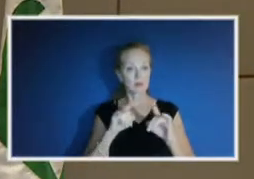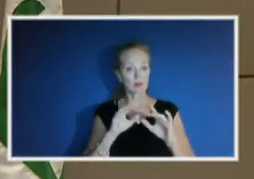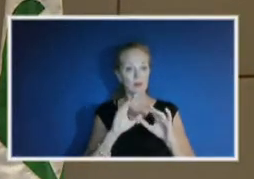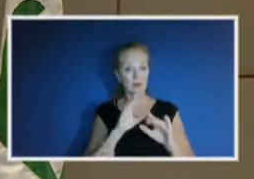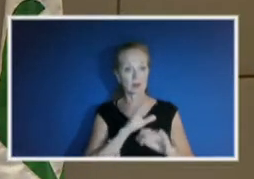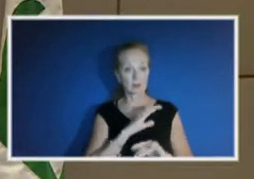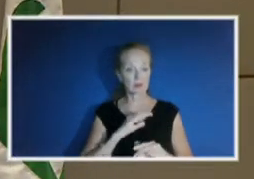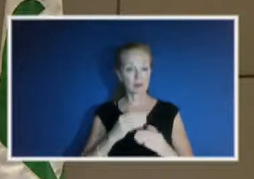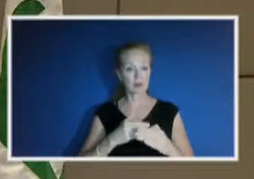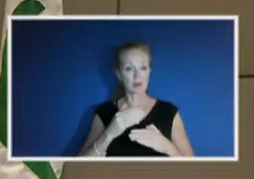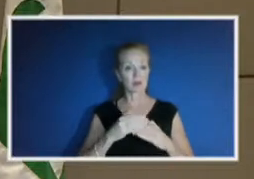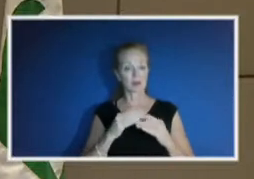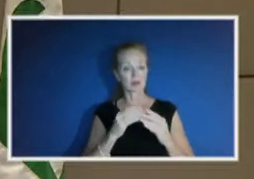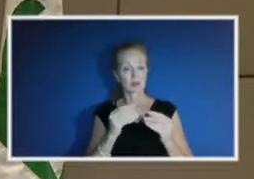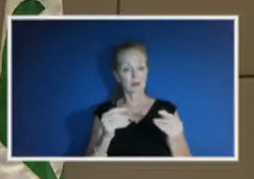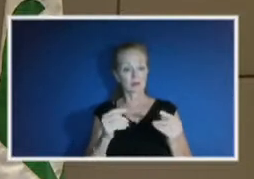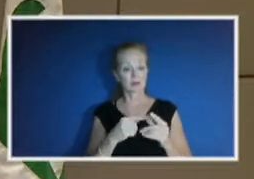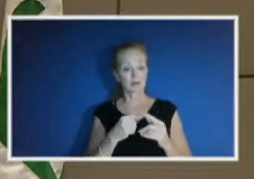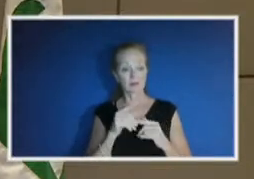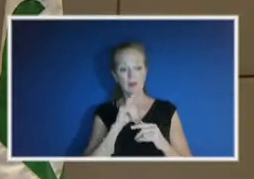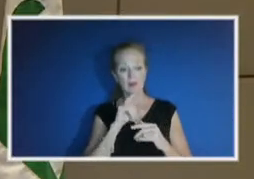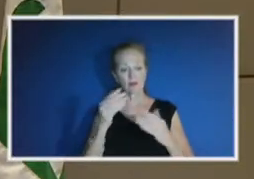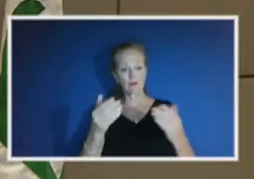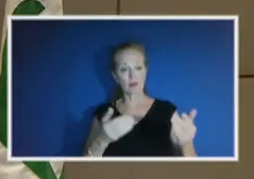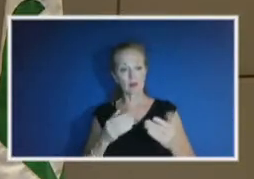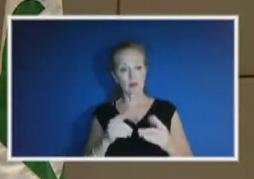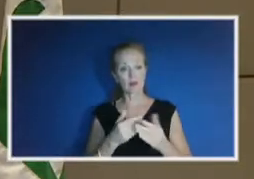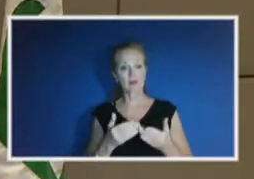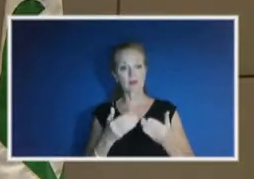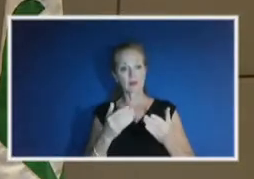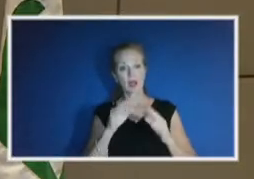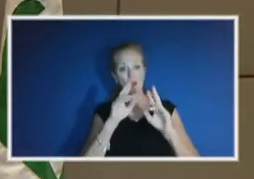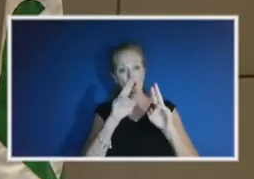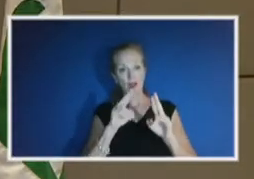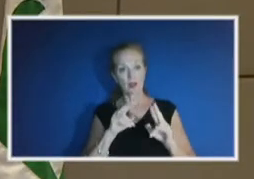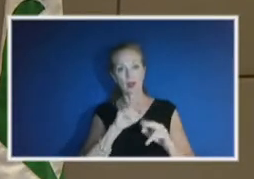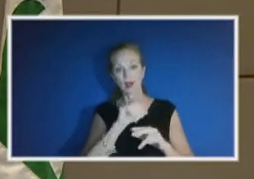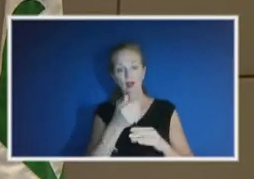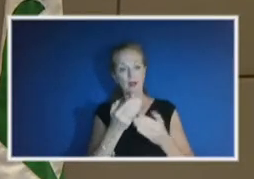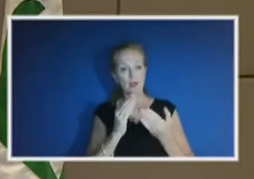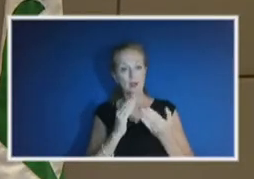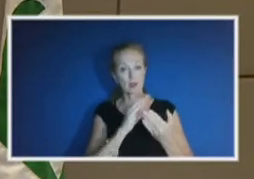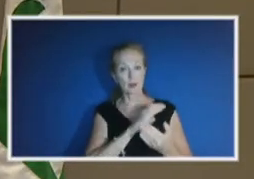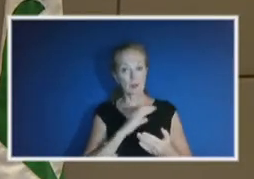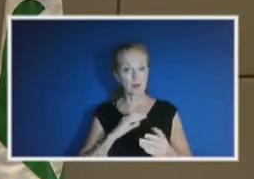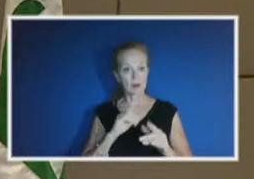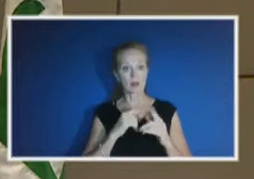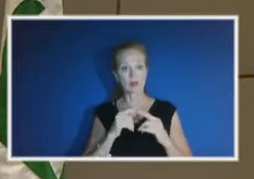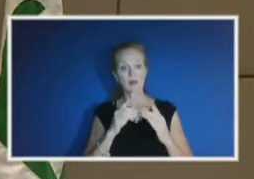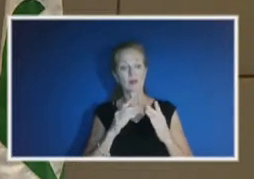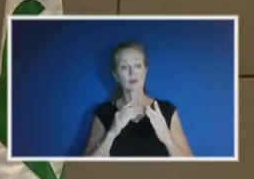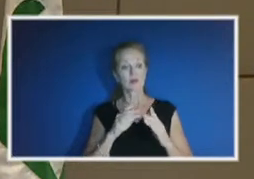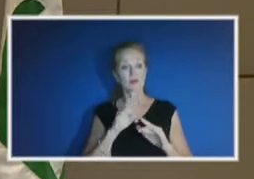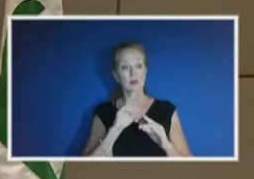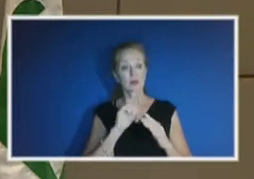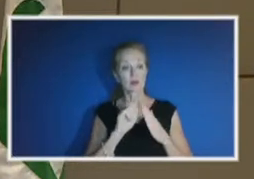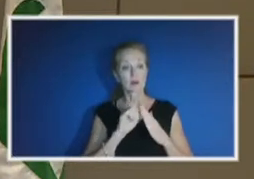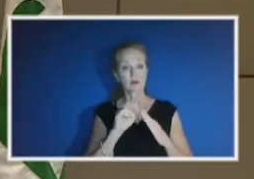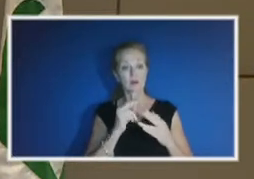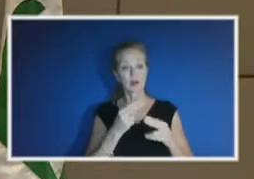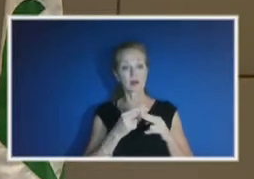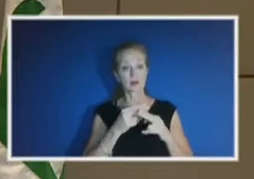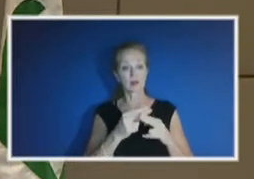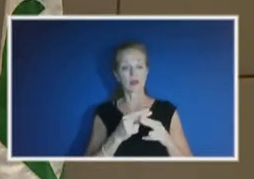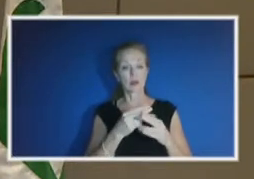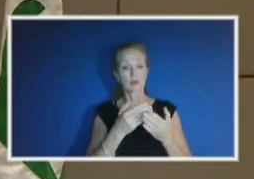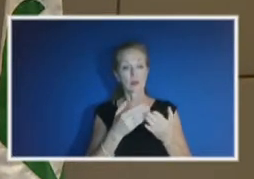after this dissolution be invited to submit applications for those other committees, which will then be highlighted in our nominations packets